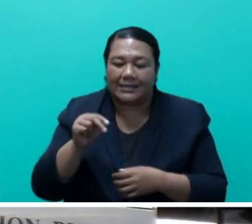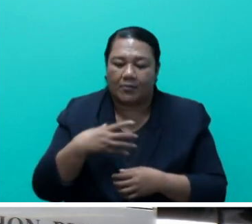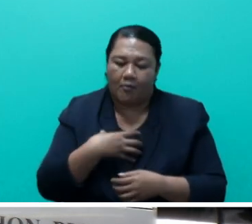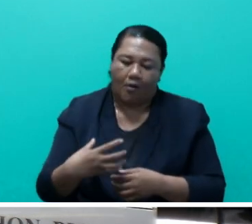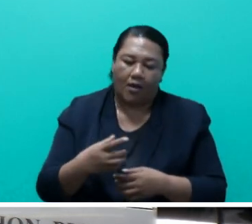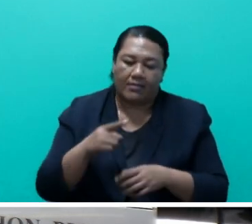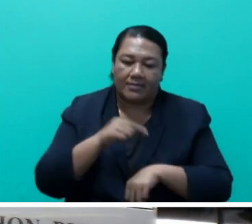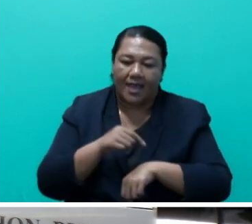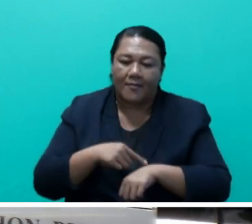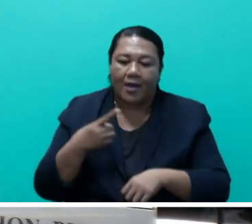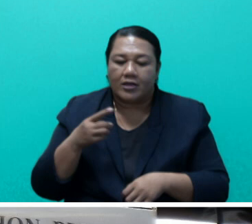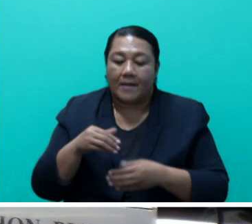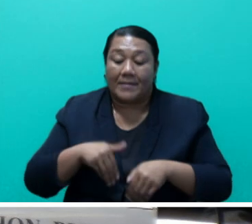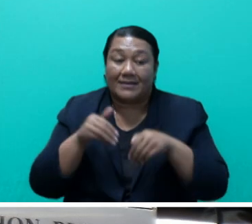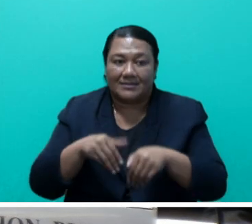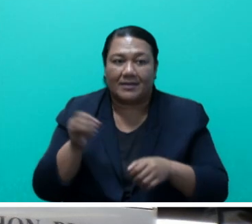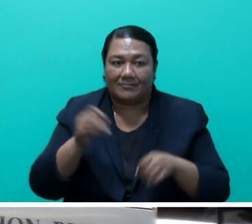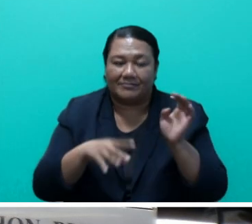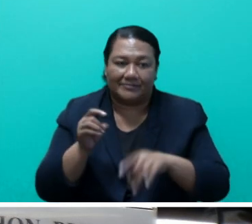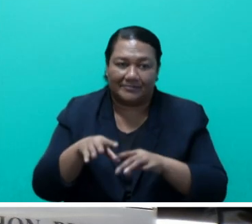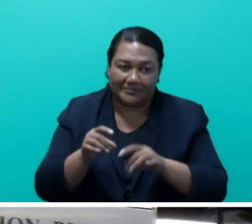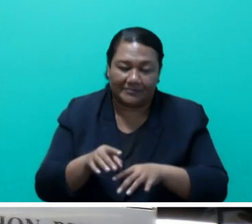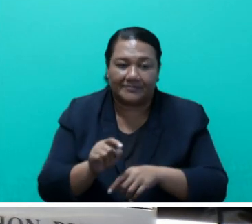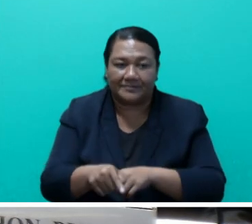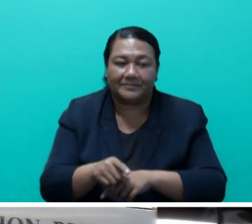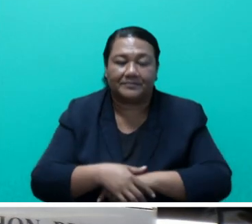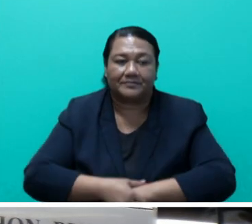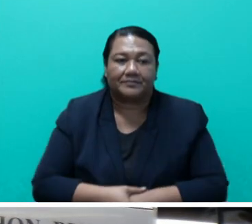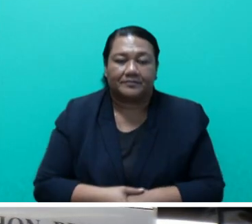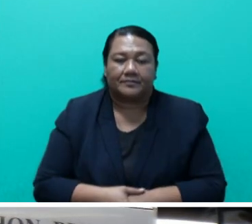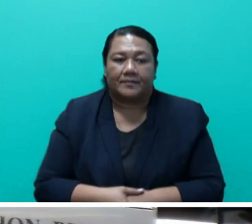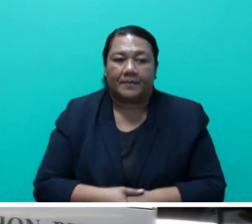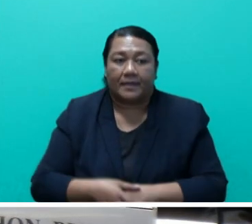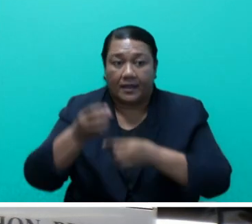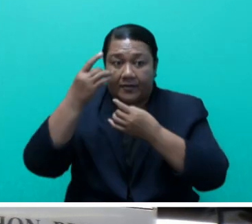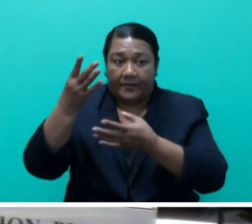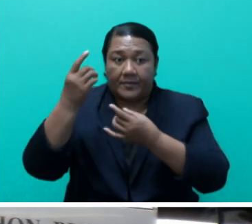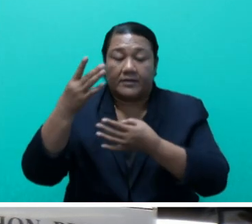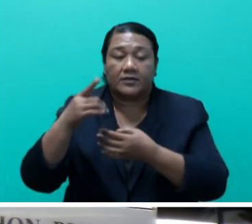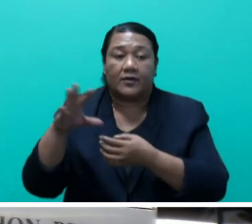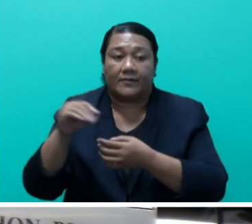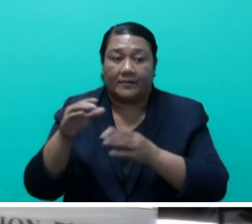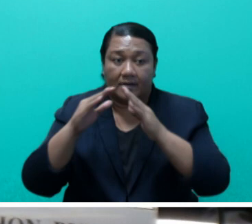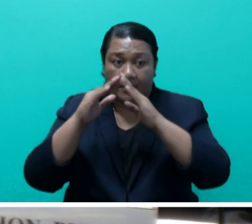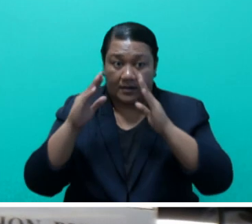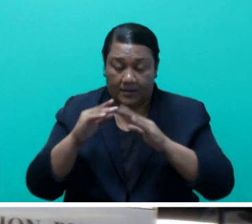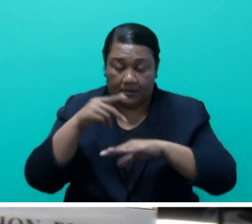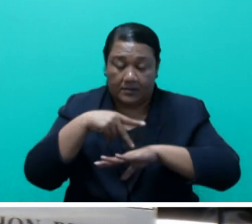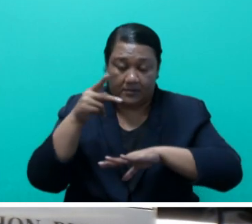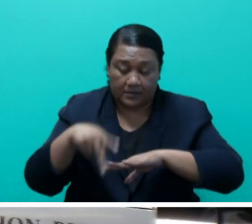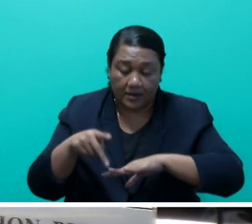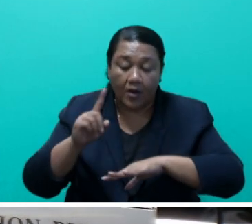all logistics for our delegates. For the information of this August House, the Fiji Sugar Corporation has recently